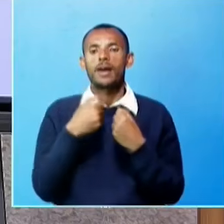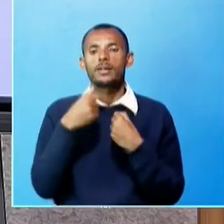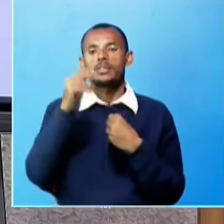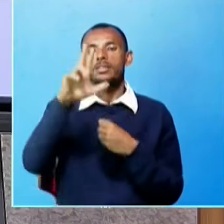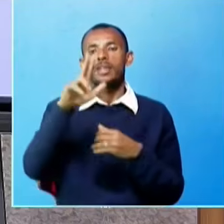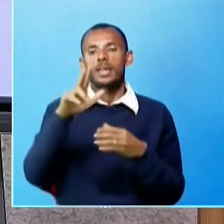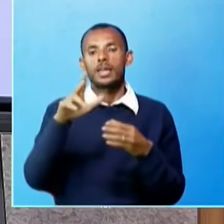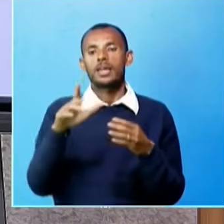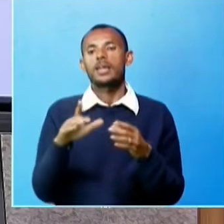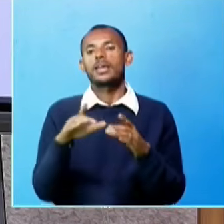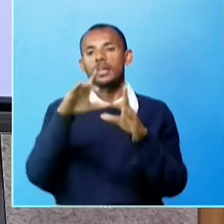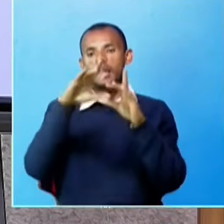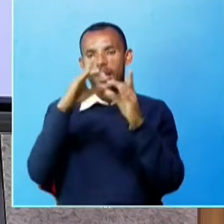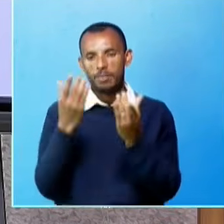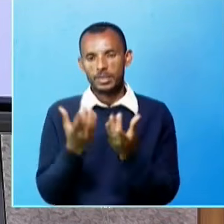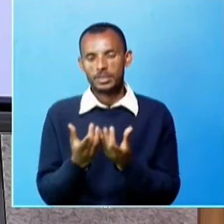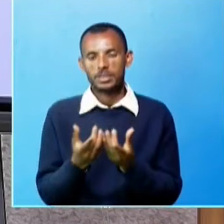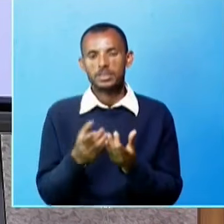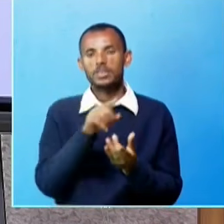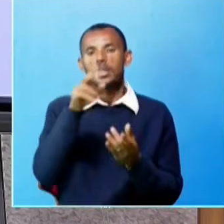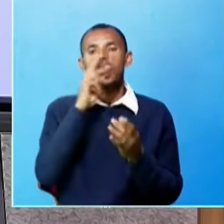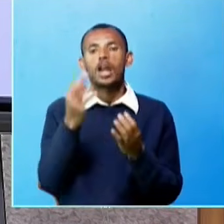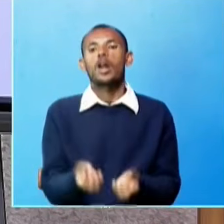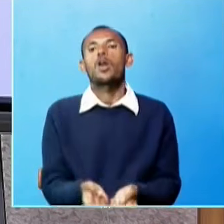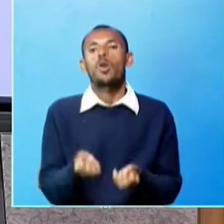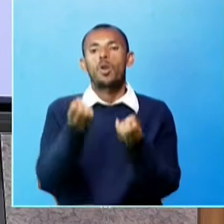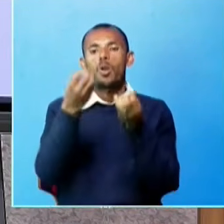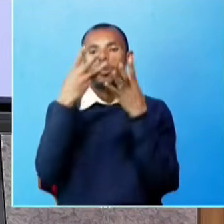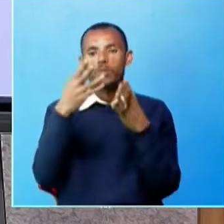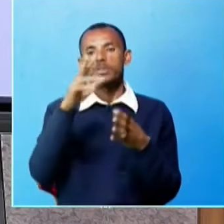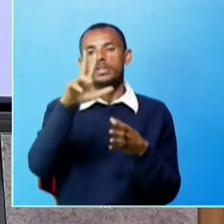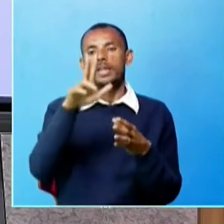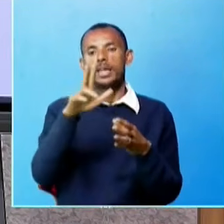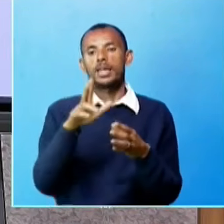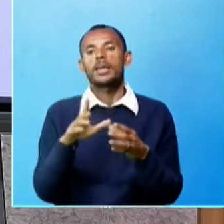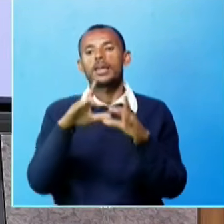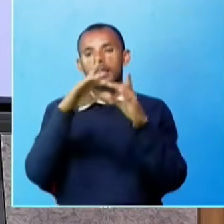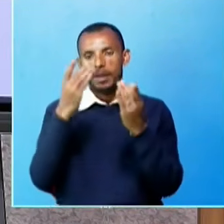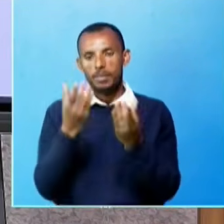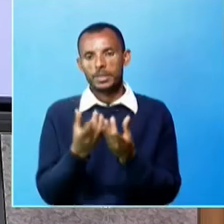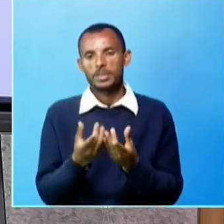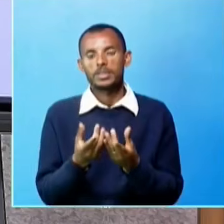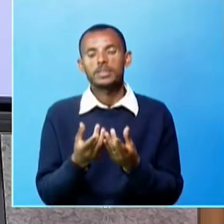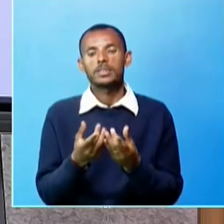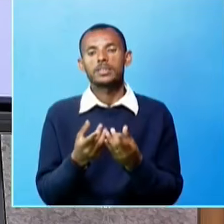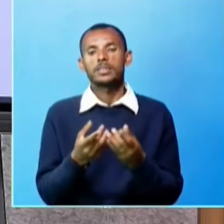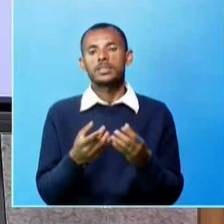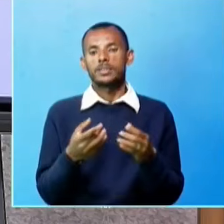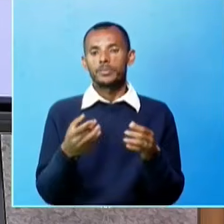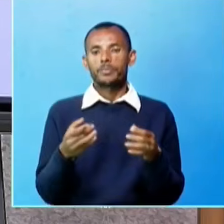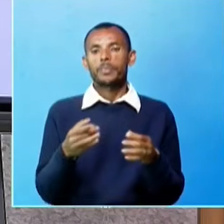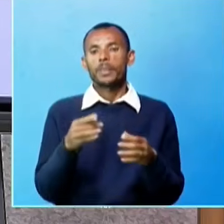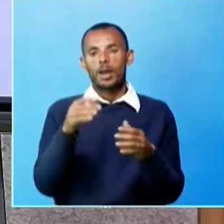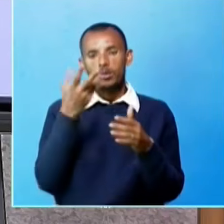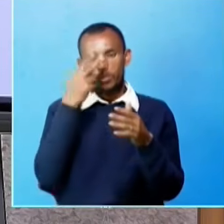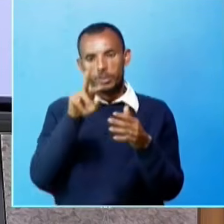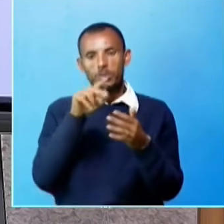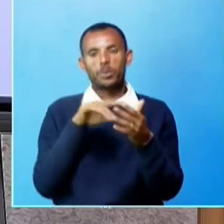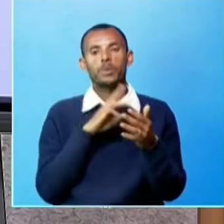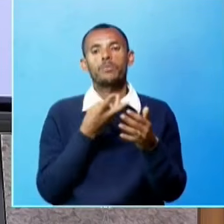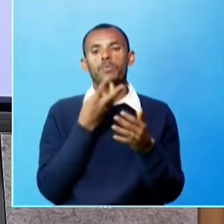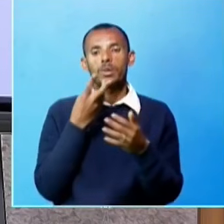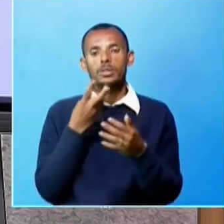there are a lot of 3-dimensional solid figures. Okay, out of which we will be focusing